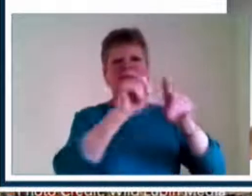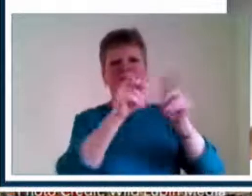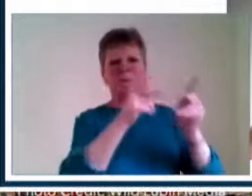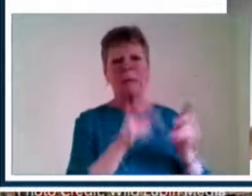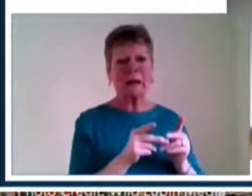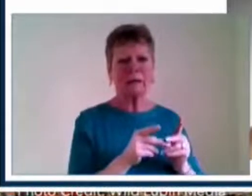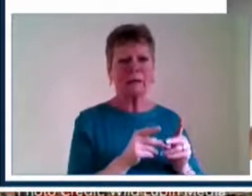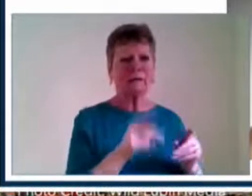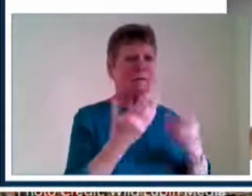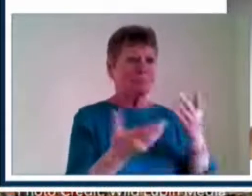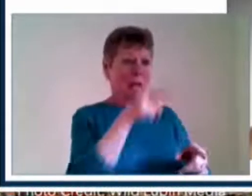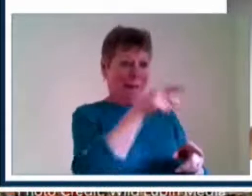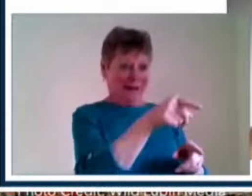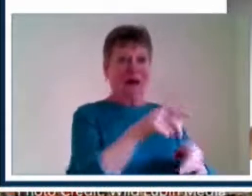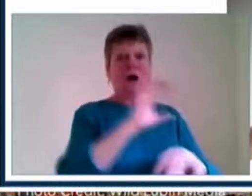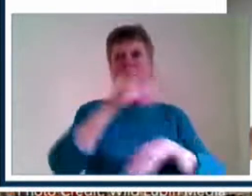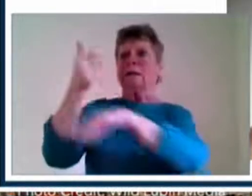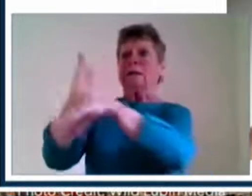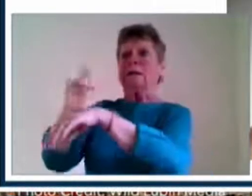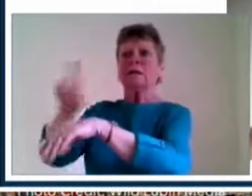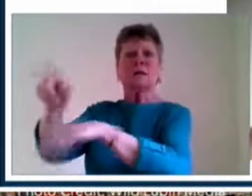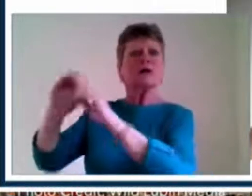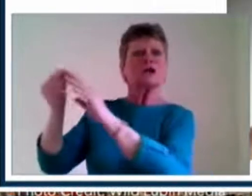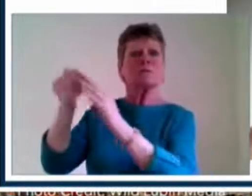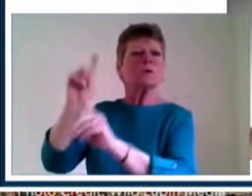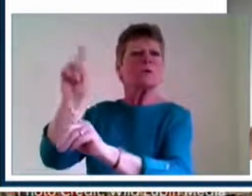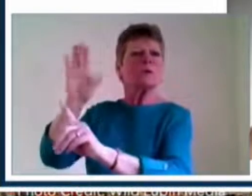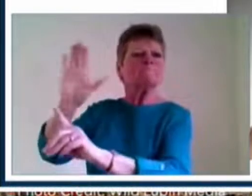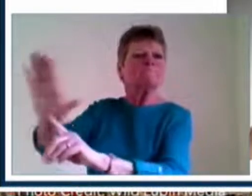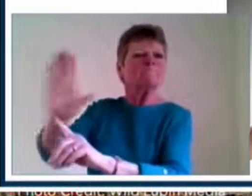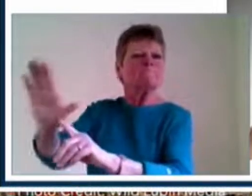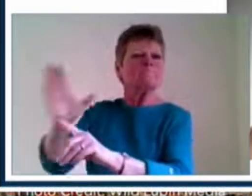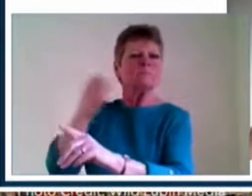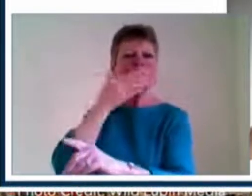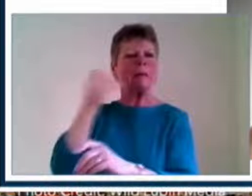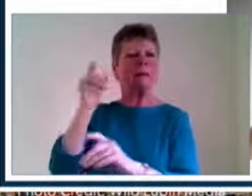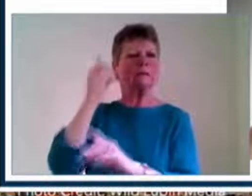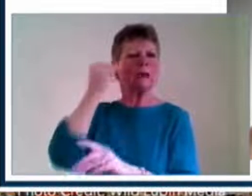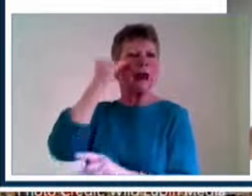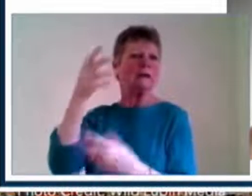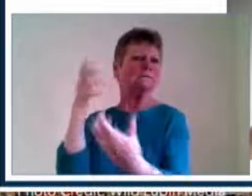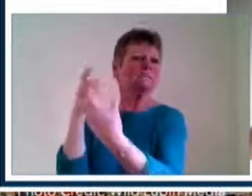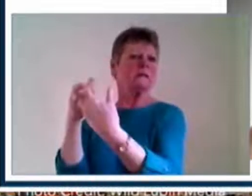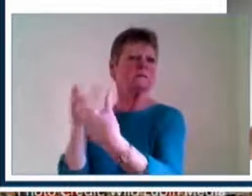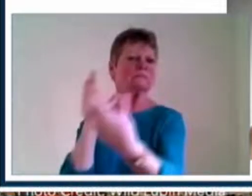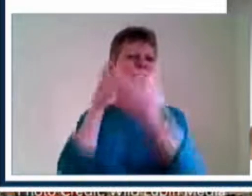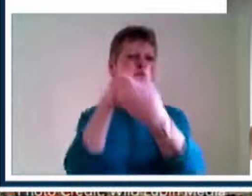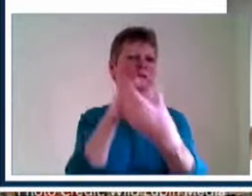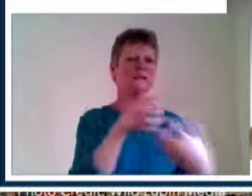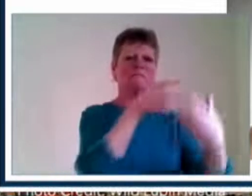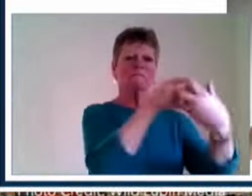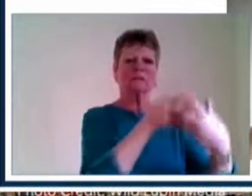different from others, and so we have to work community by community. Now let me talk briefly about the current